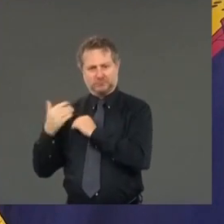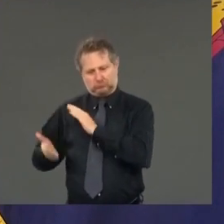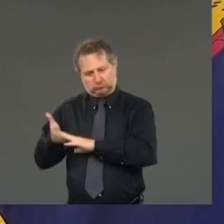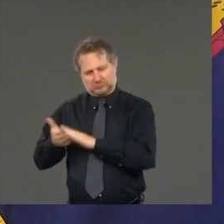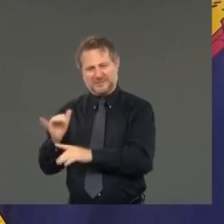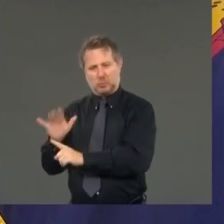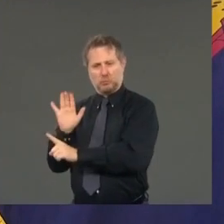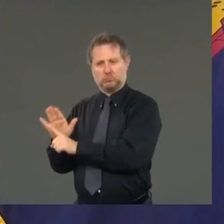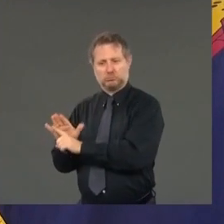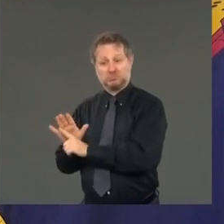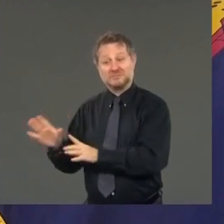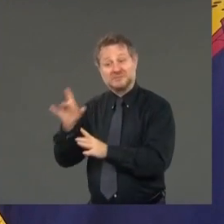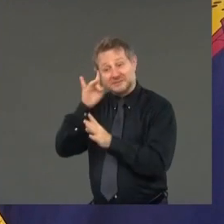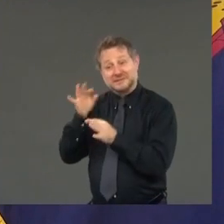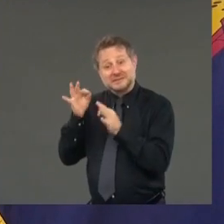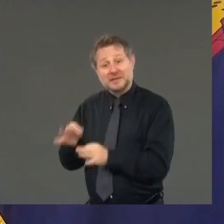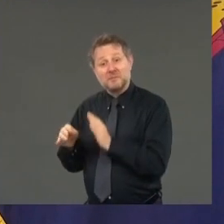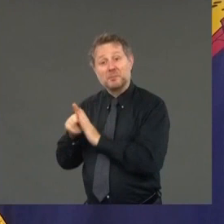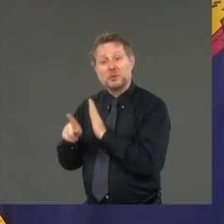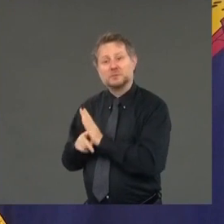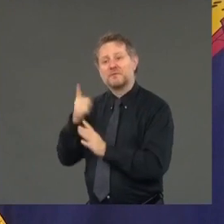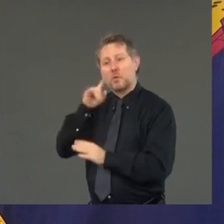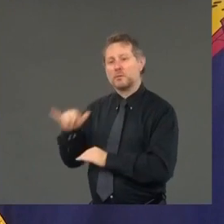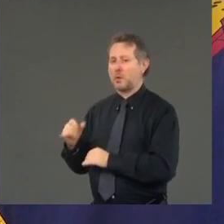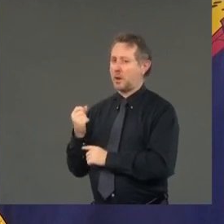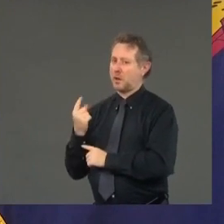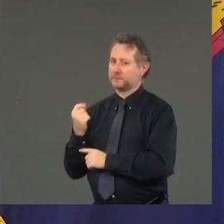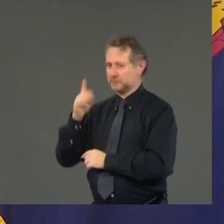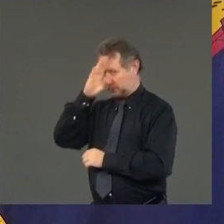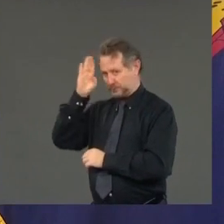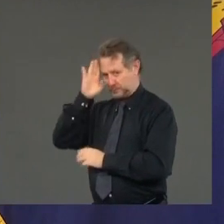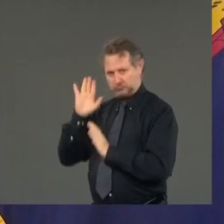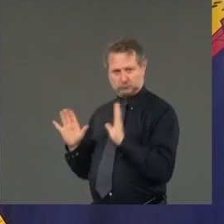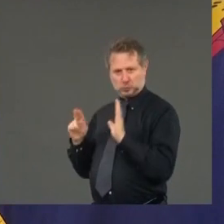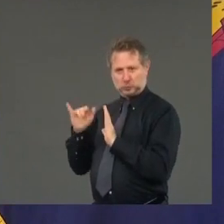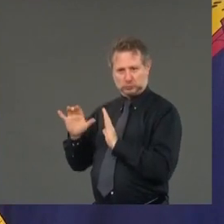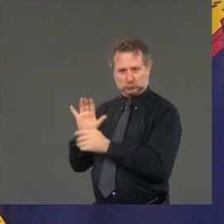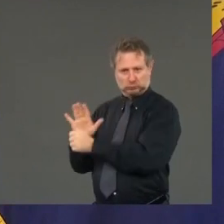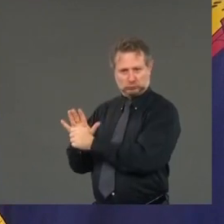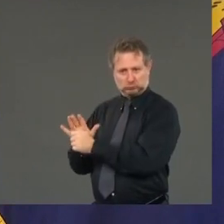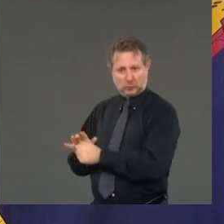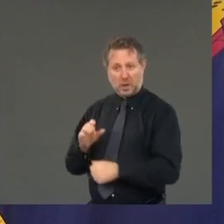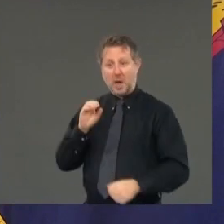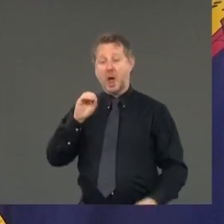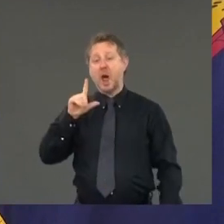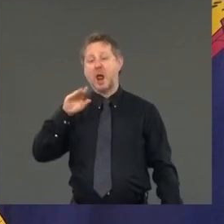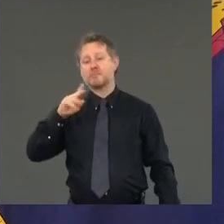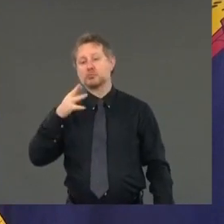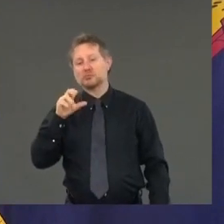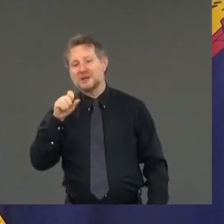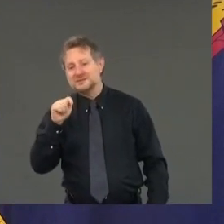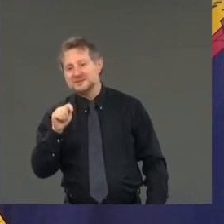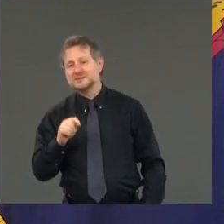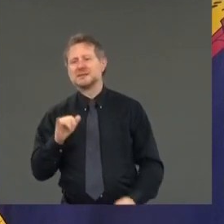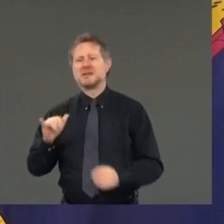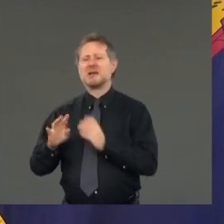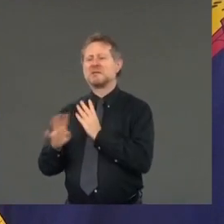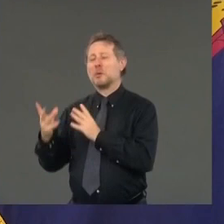determines policy for those 11 hospitals. Elmhurst is one of those hospitals, etc.